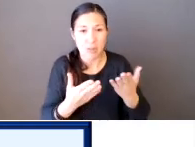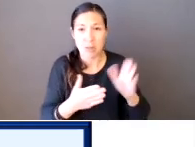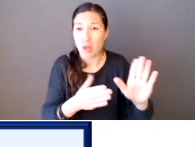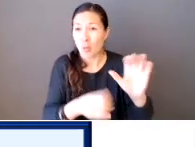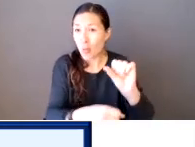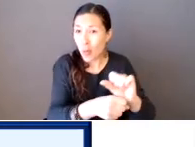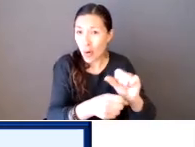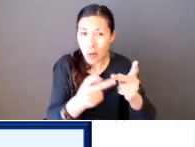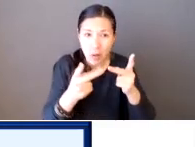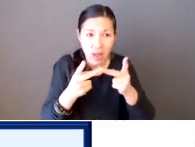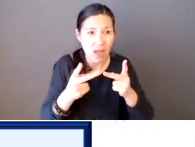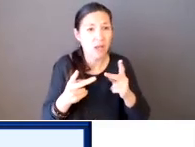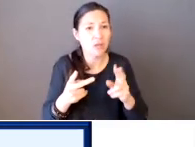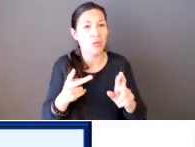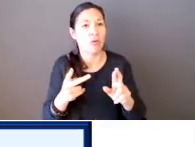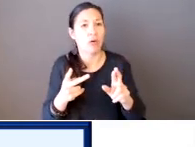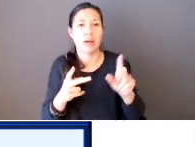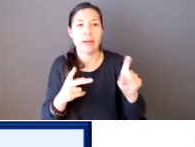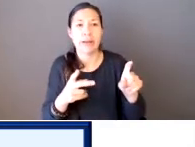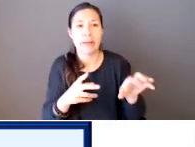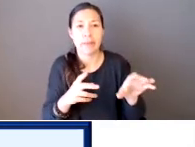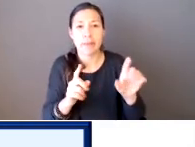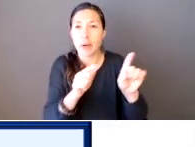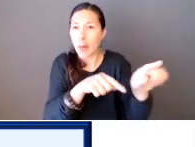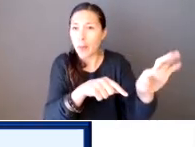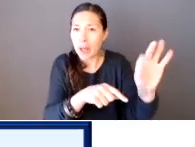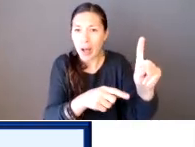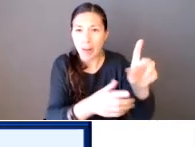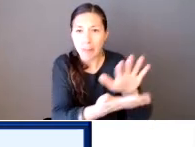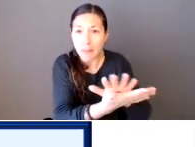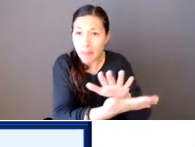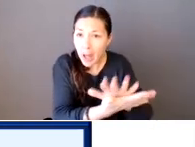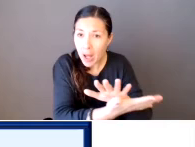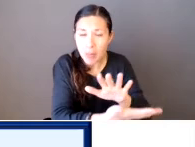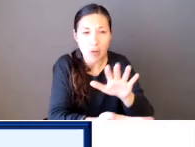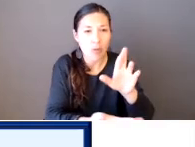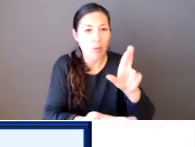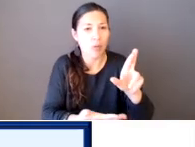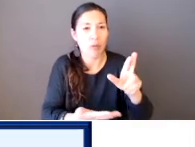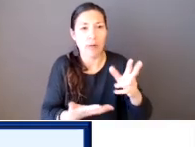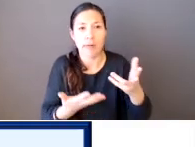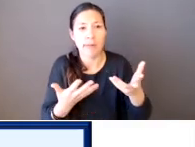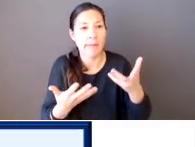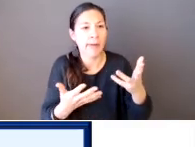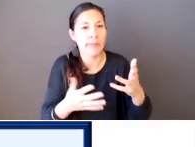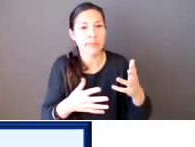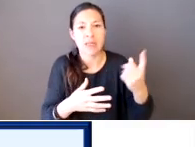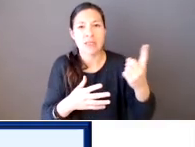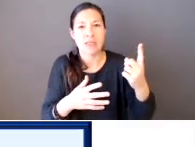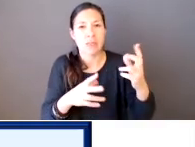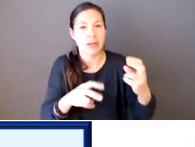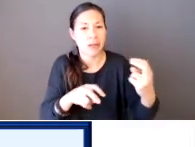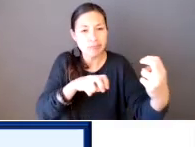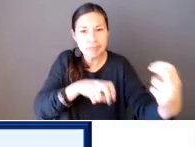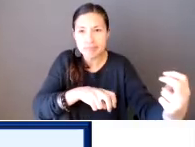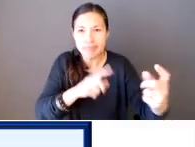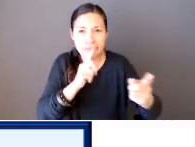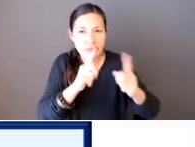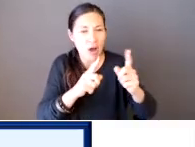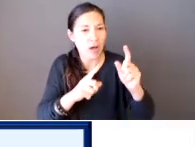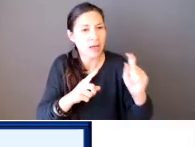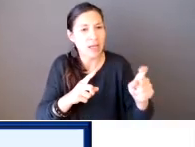to pick up something. There may have been something that we needed to go over with that collateral, kind